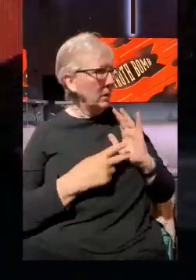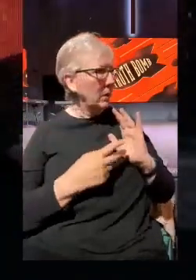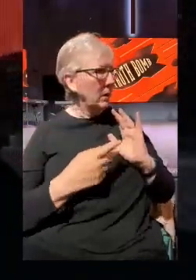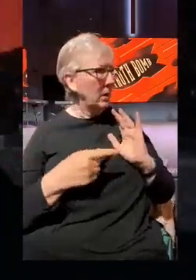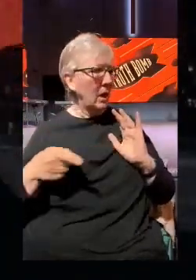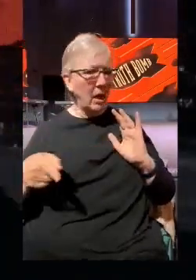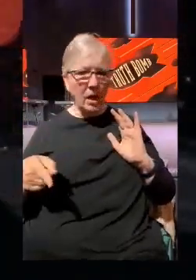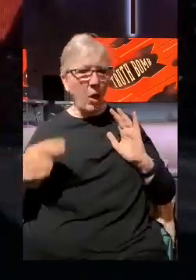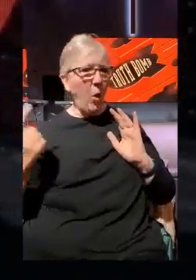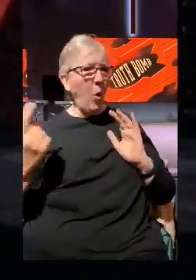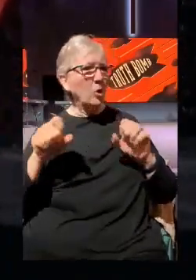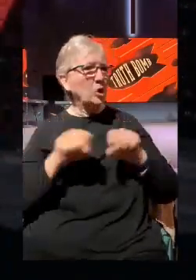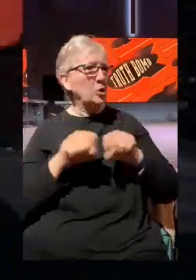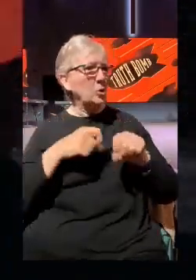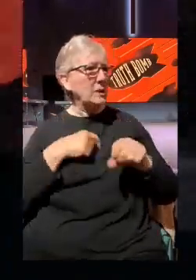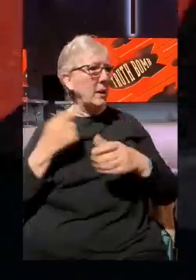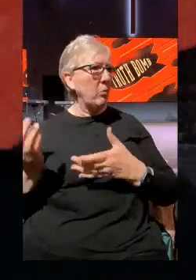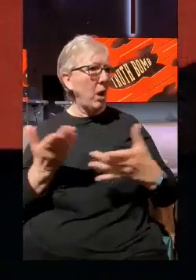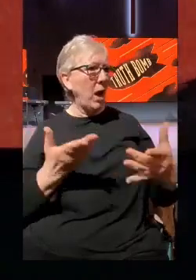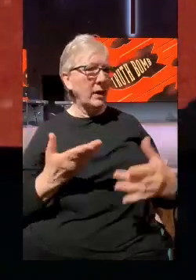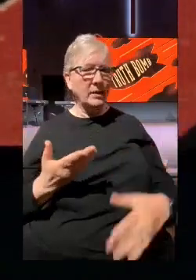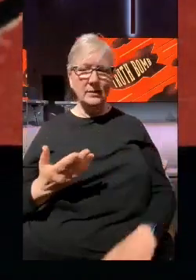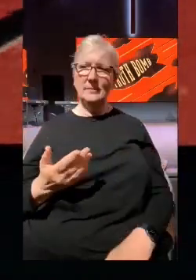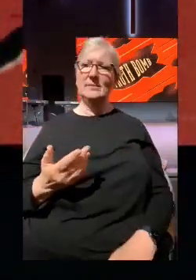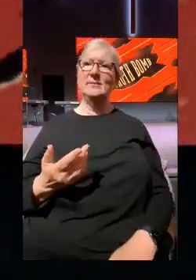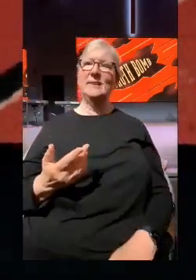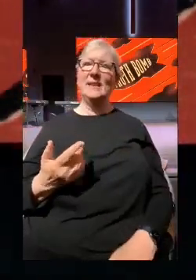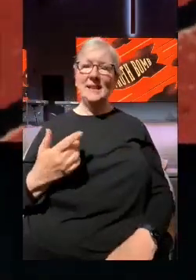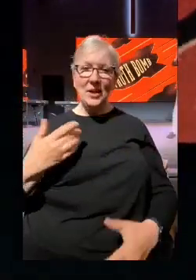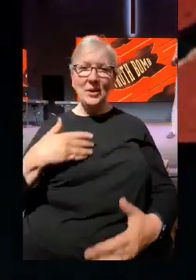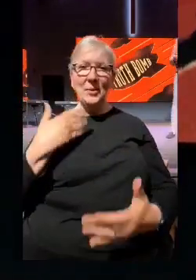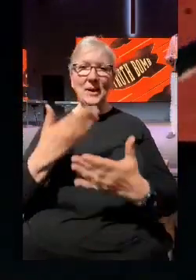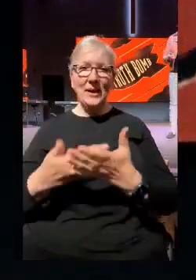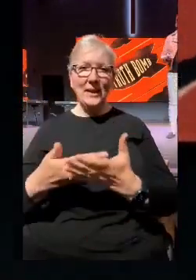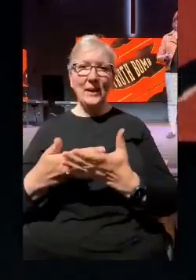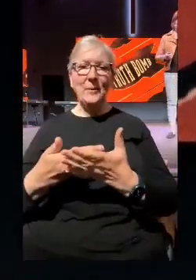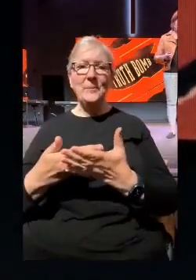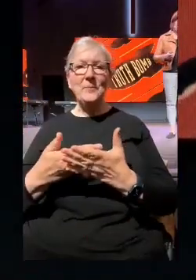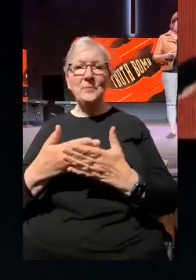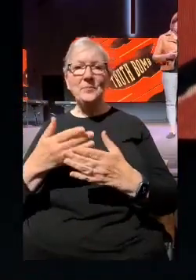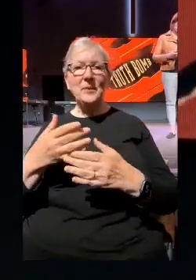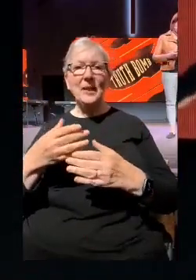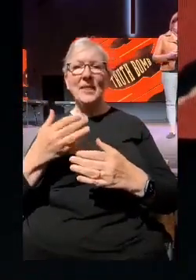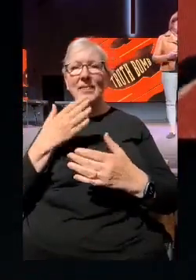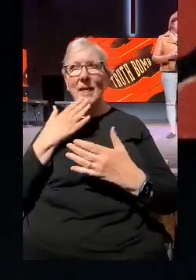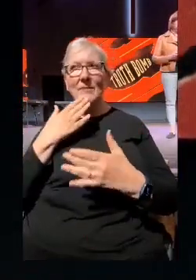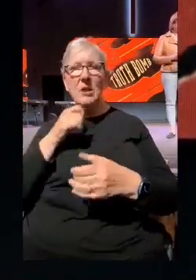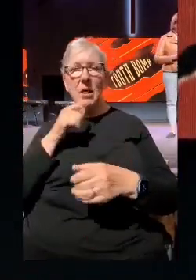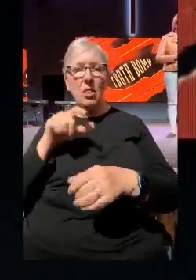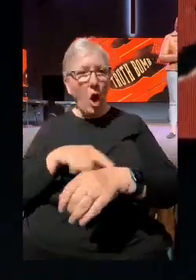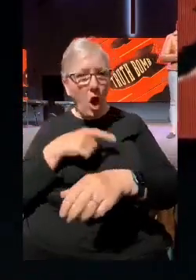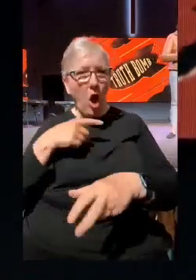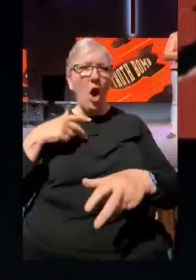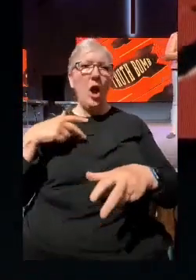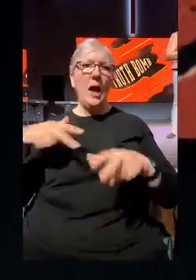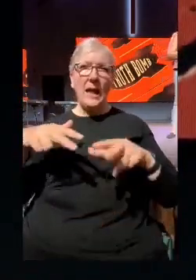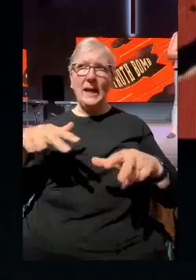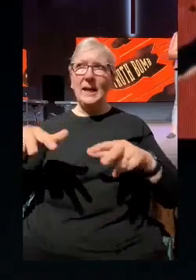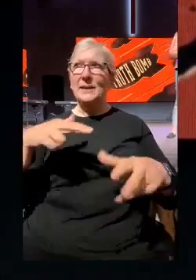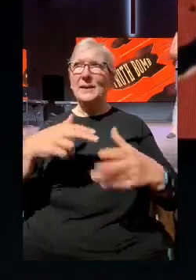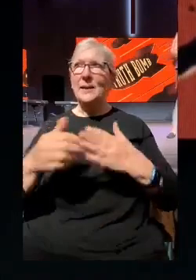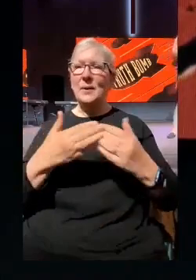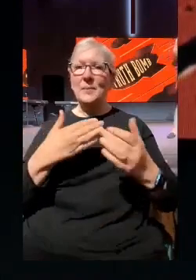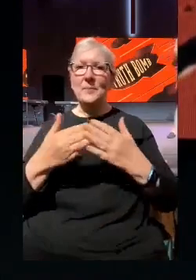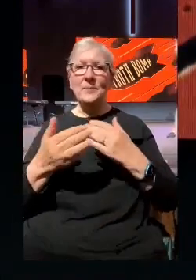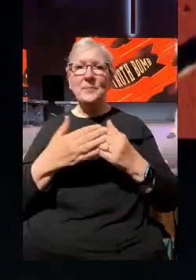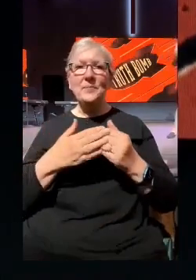brought. So we get to this rock face. Thankfully, it wasn't a very long hike. But I discovered